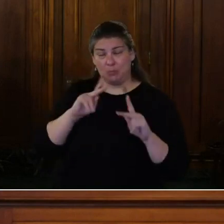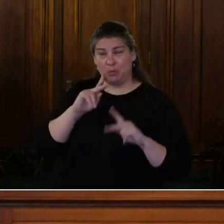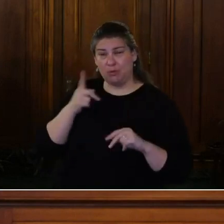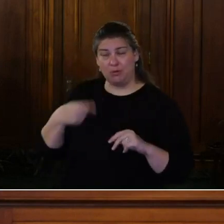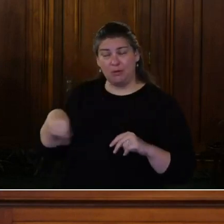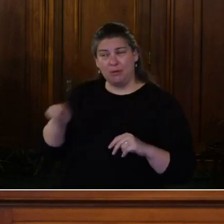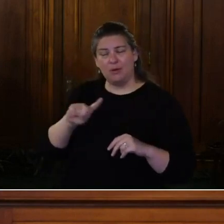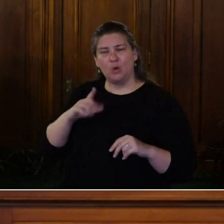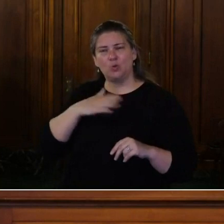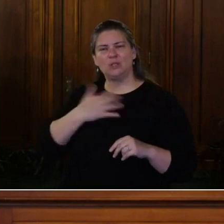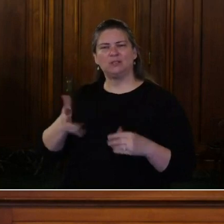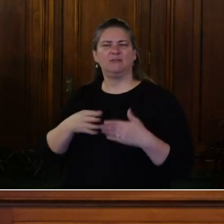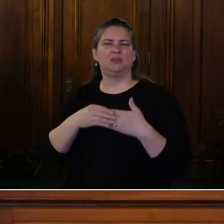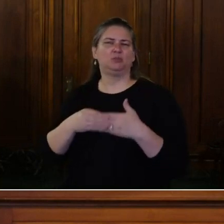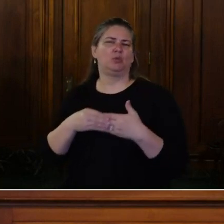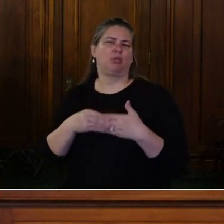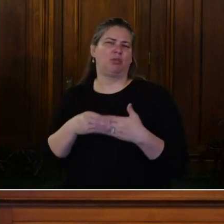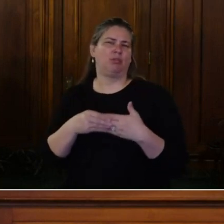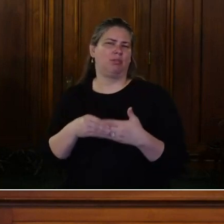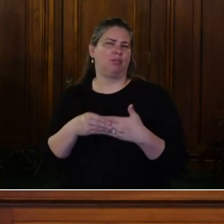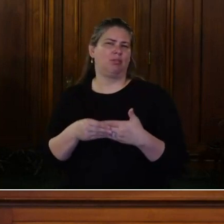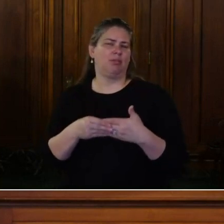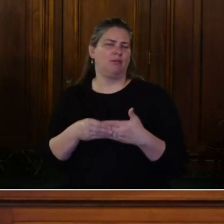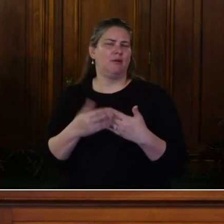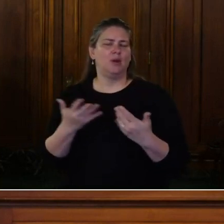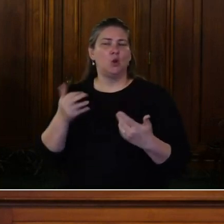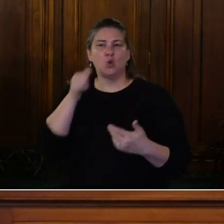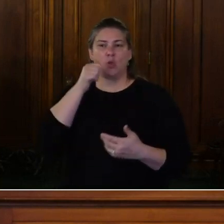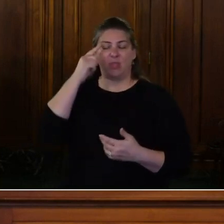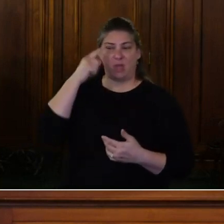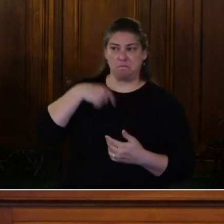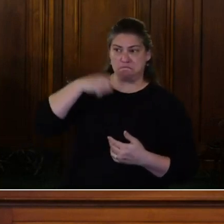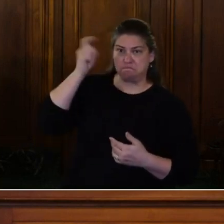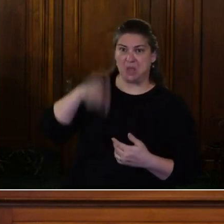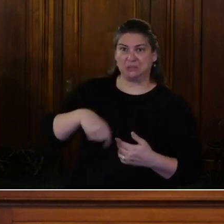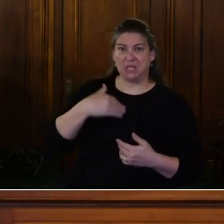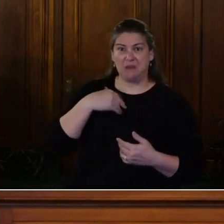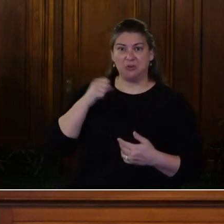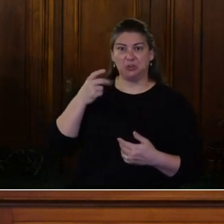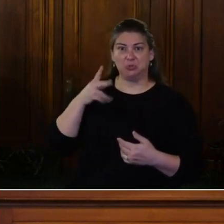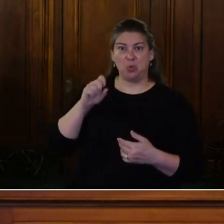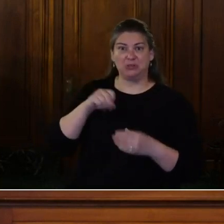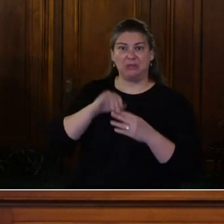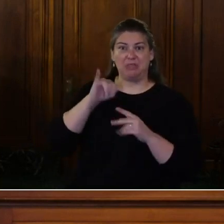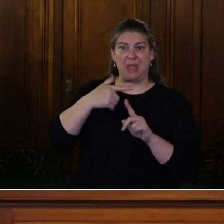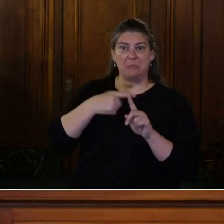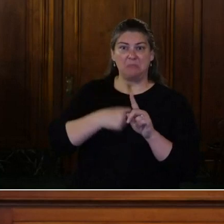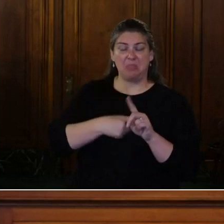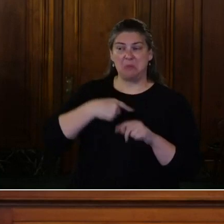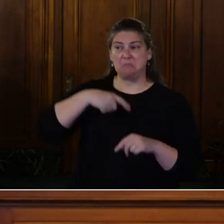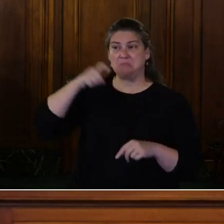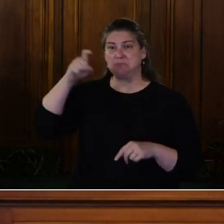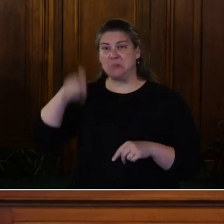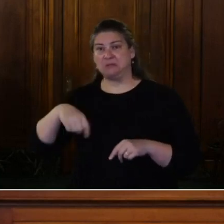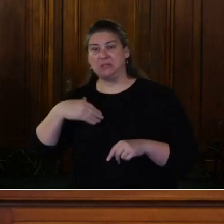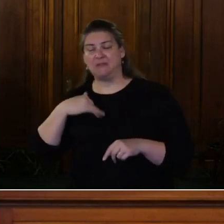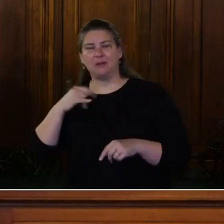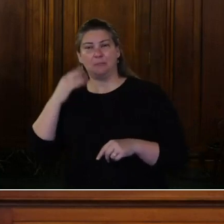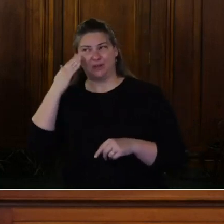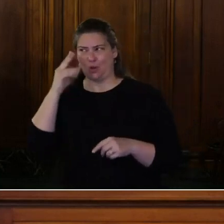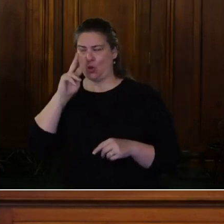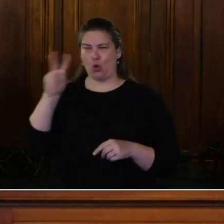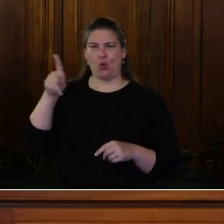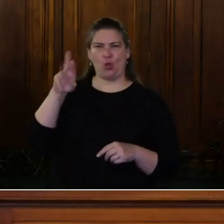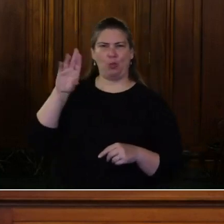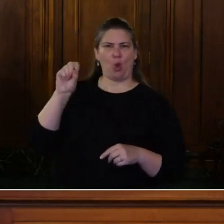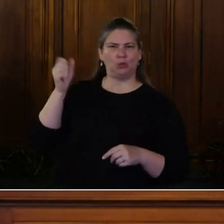be flexible, that we don't just think that we have to have a sport in a certain month, especially look at what's happening on the pros,